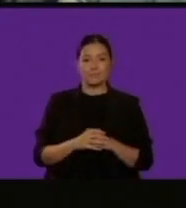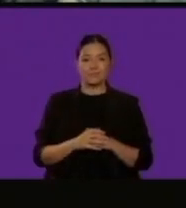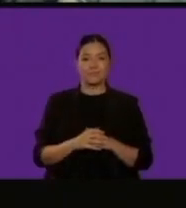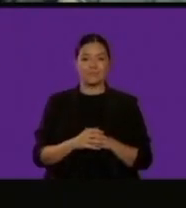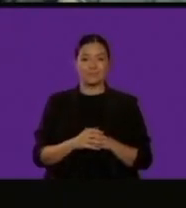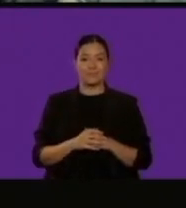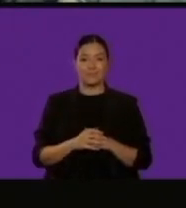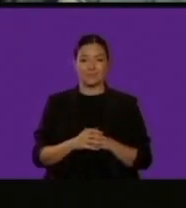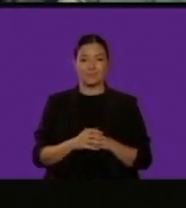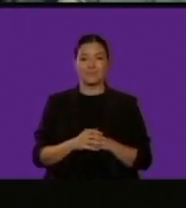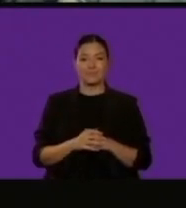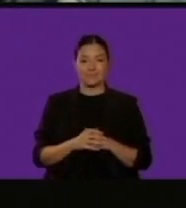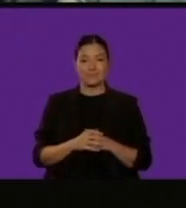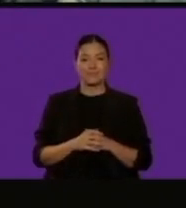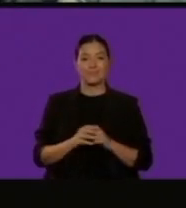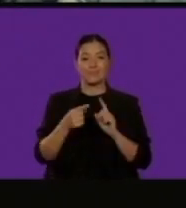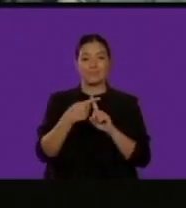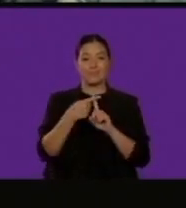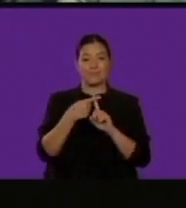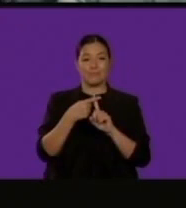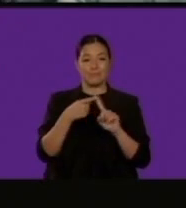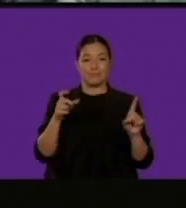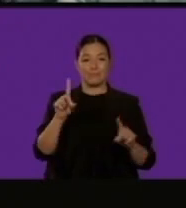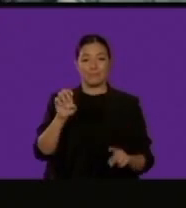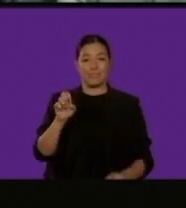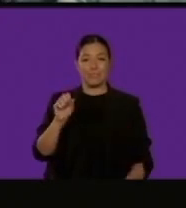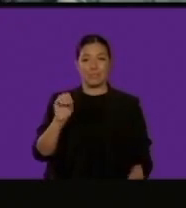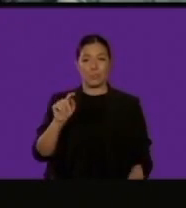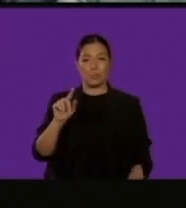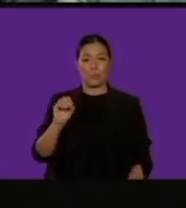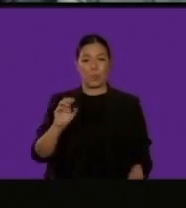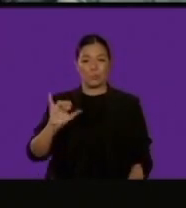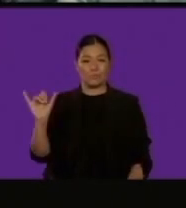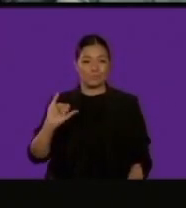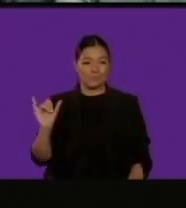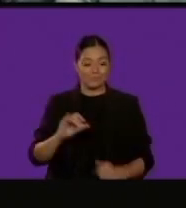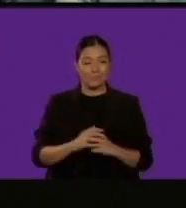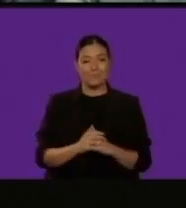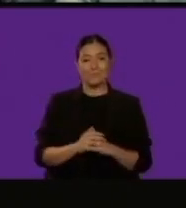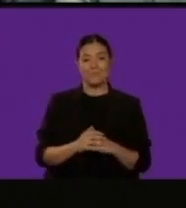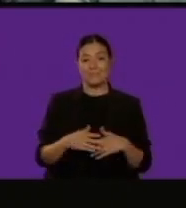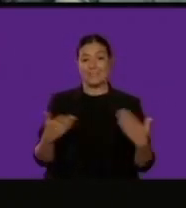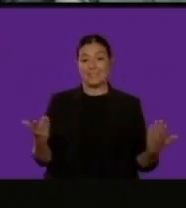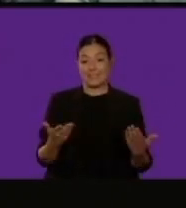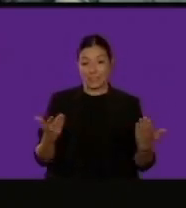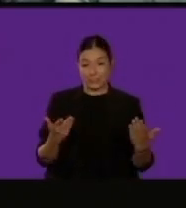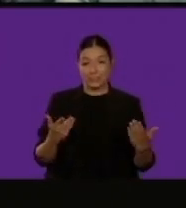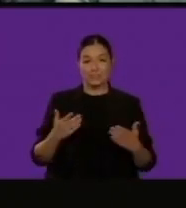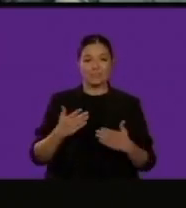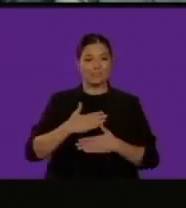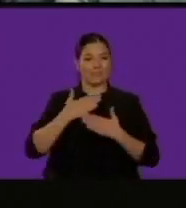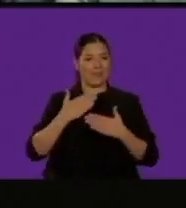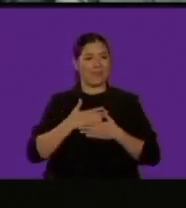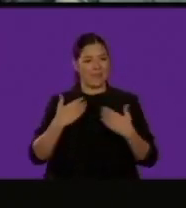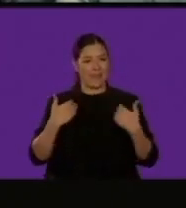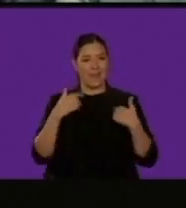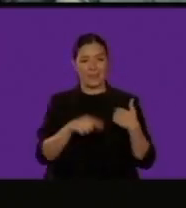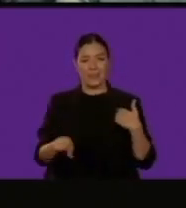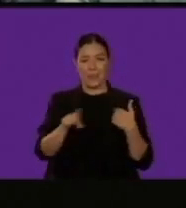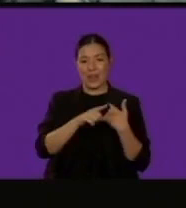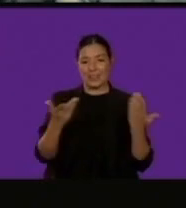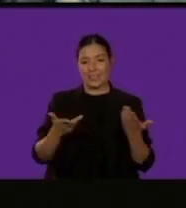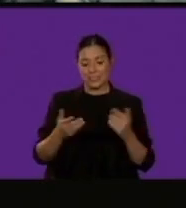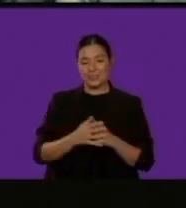they use Scratch, for which reasons they use it, and how they are used in the